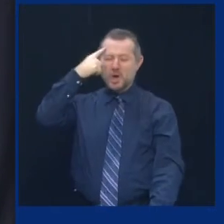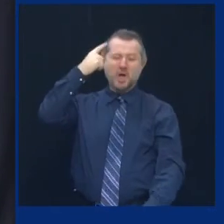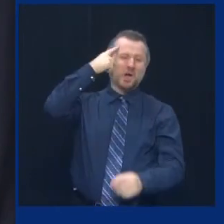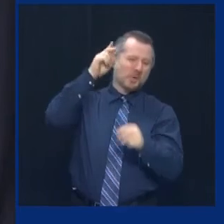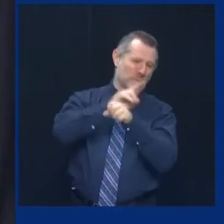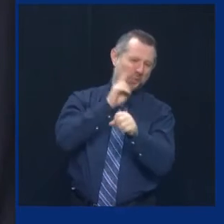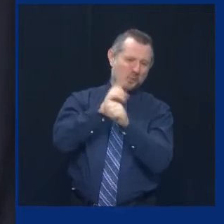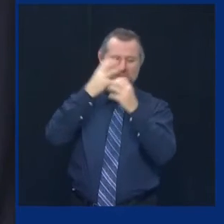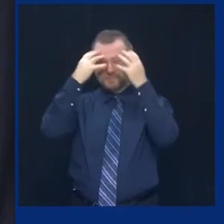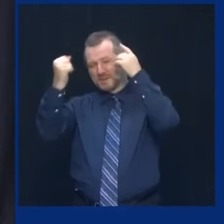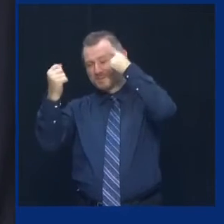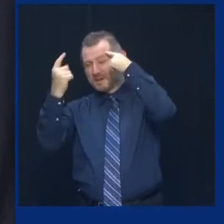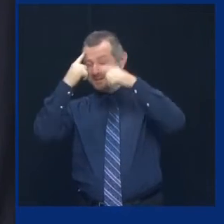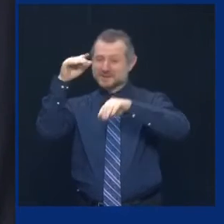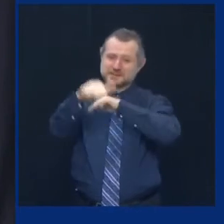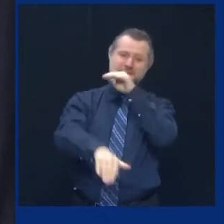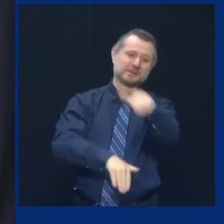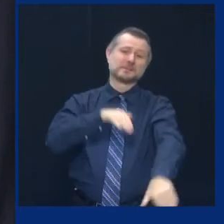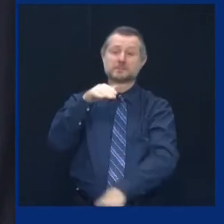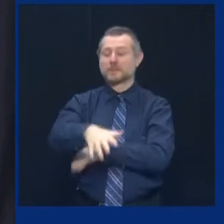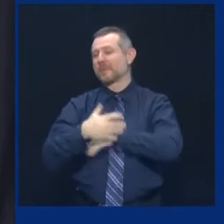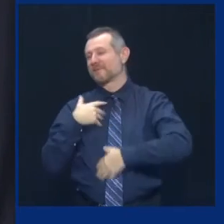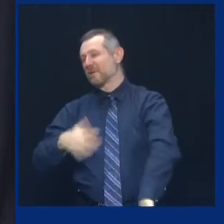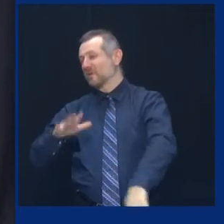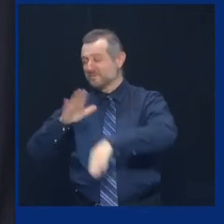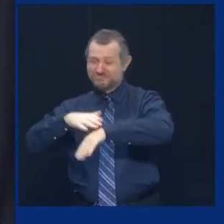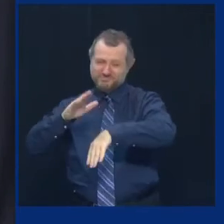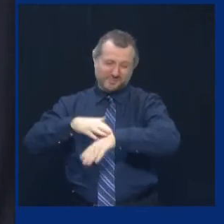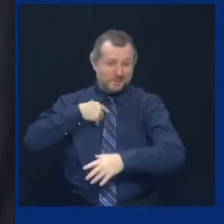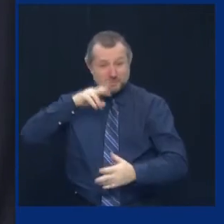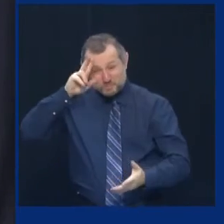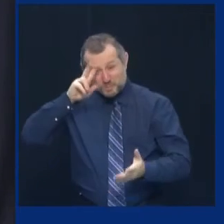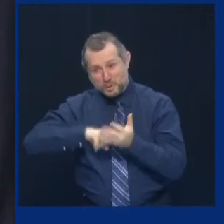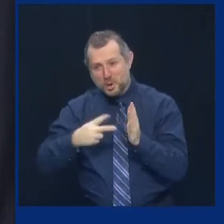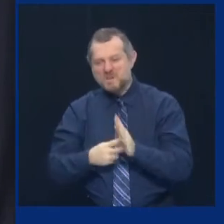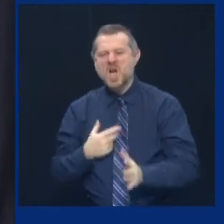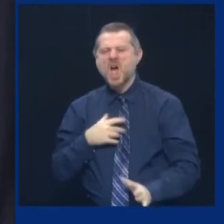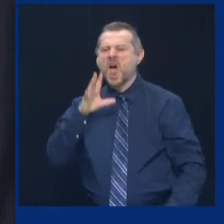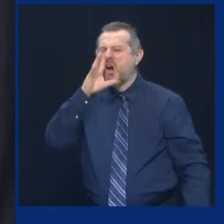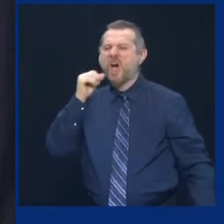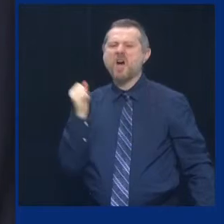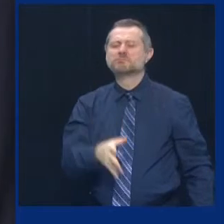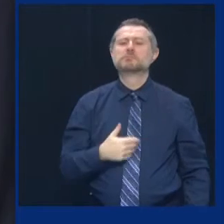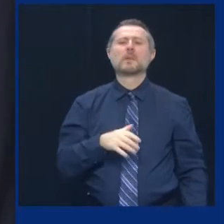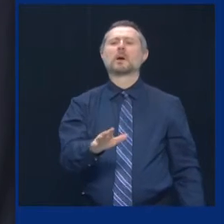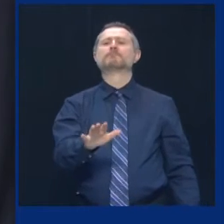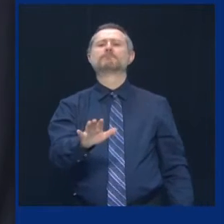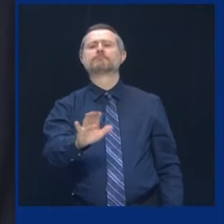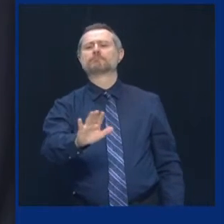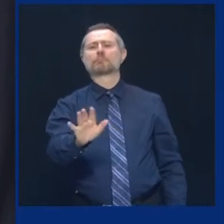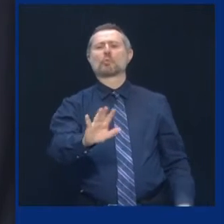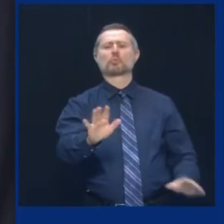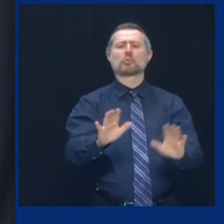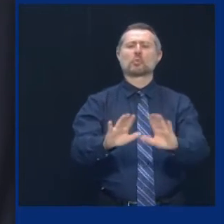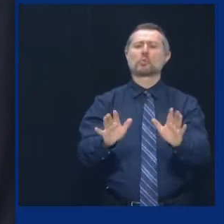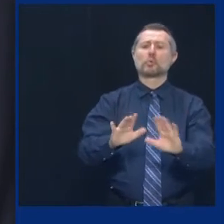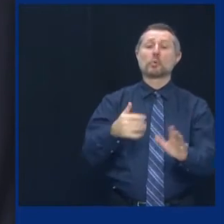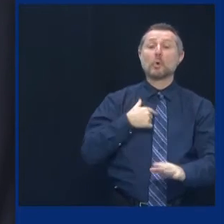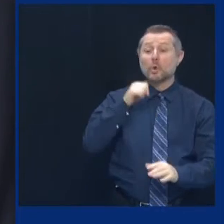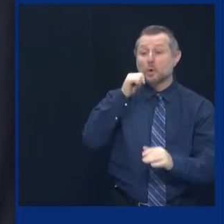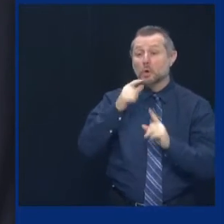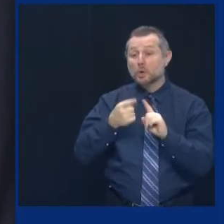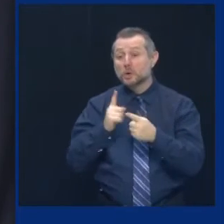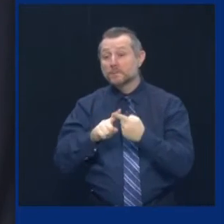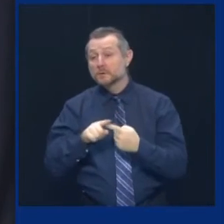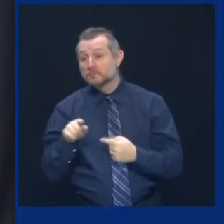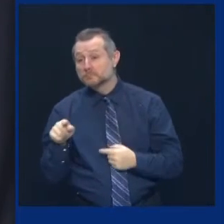not a purposeful, malevolent act. Your girlfriend is not going to infect you